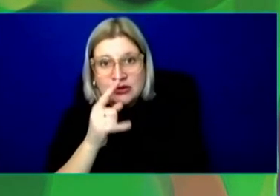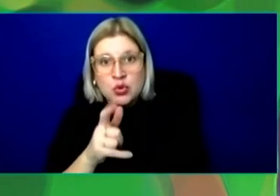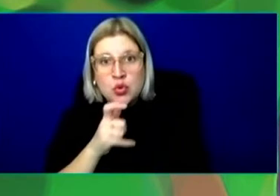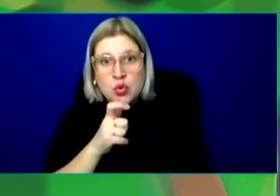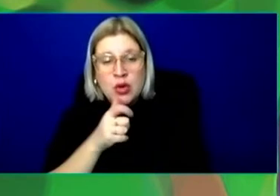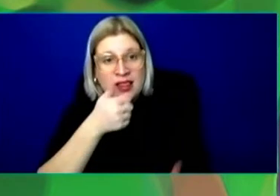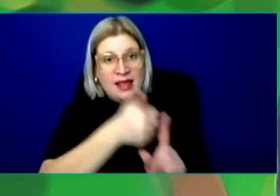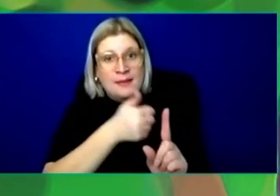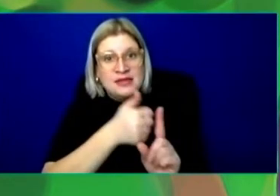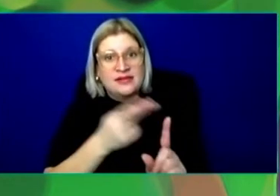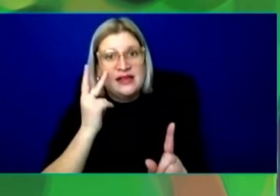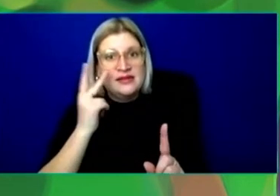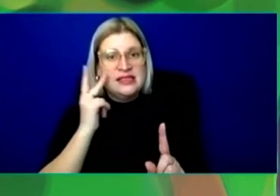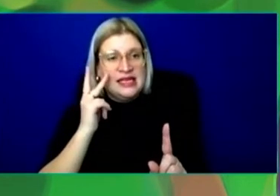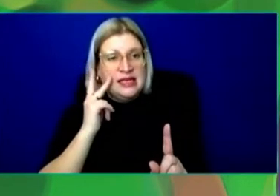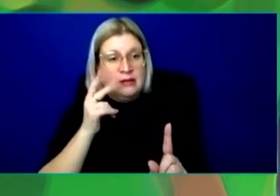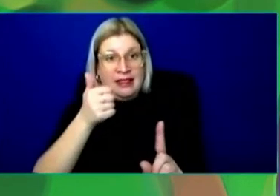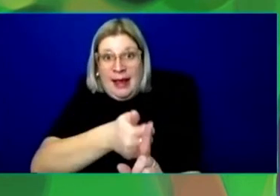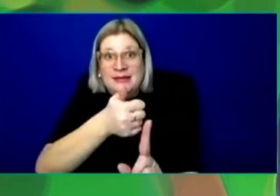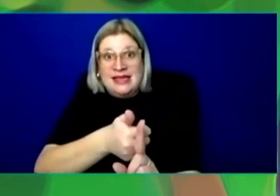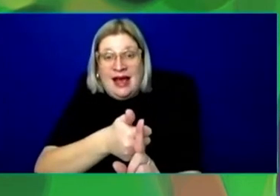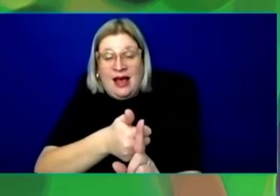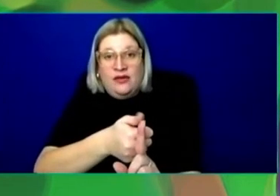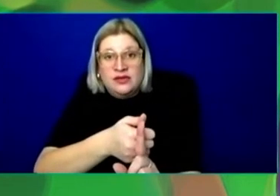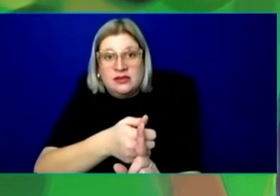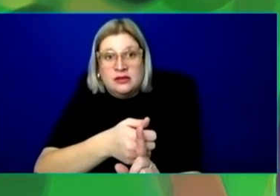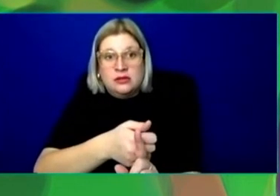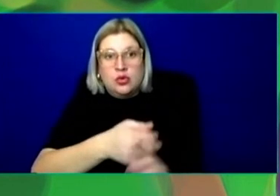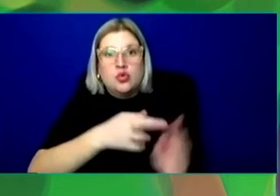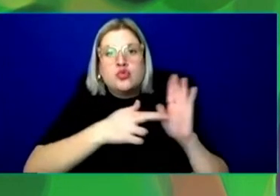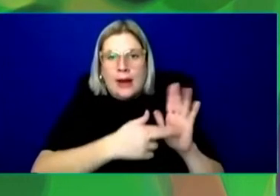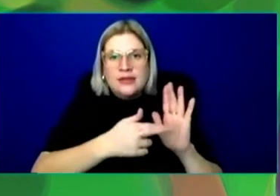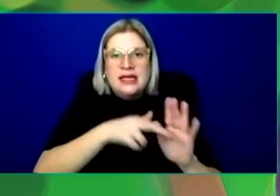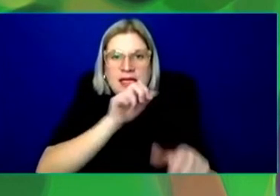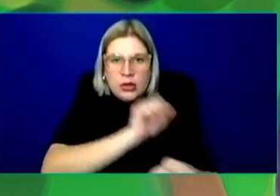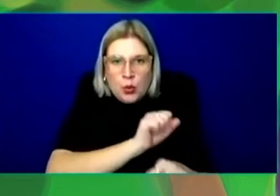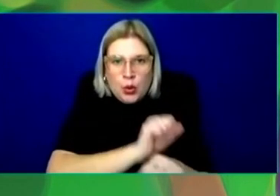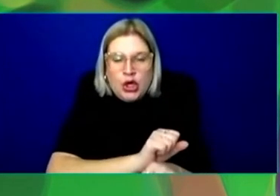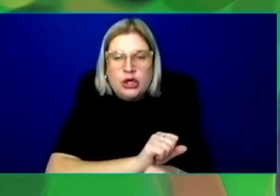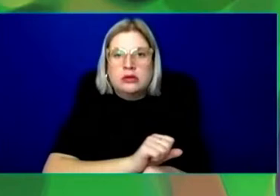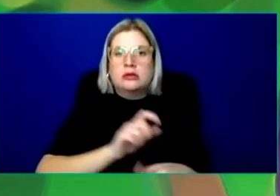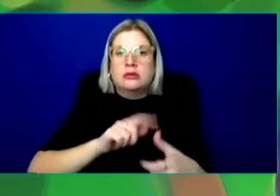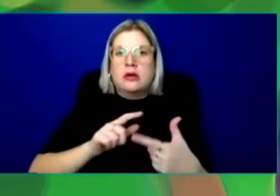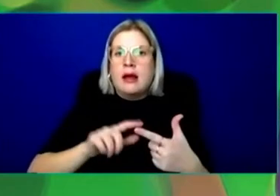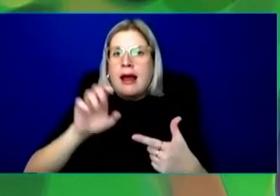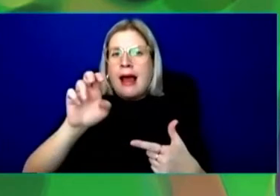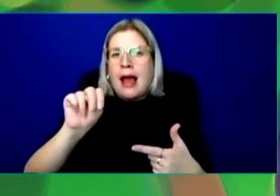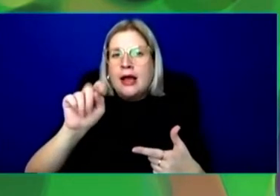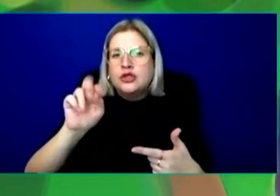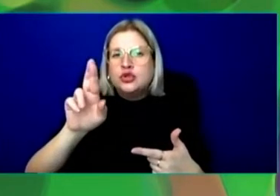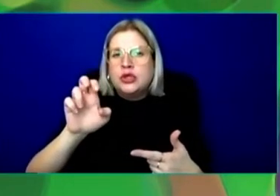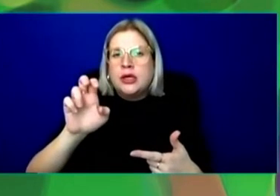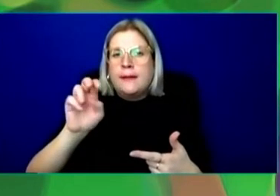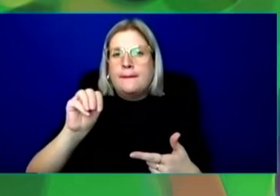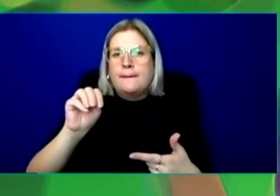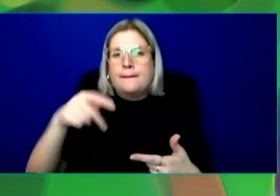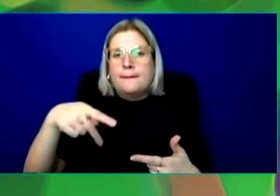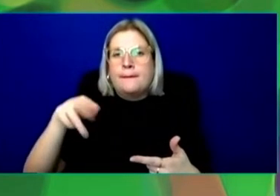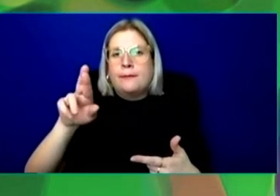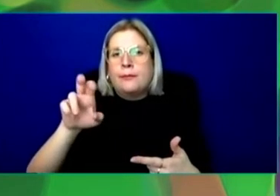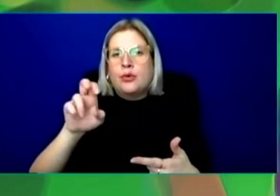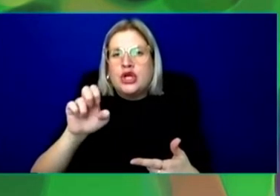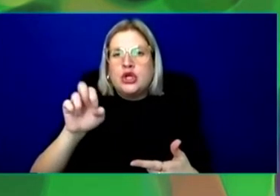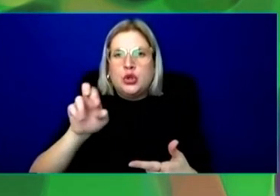themselves reflected in the work and in the entrepreneurship and the characters who never have to know what it's like to not